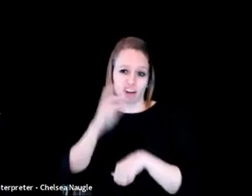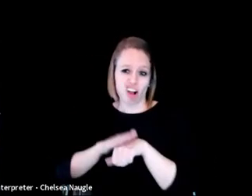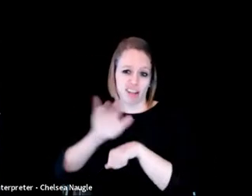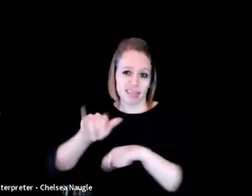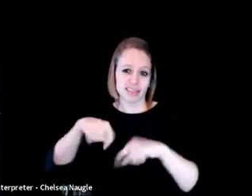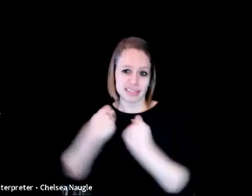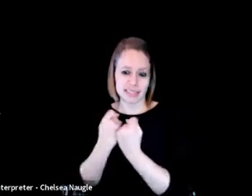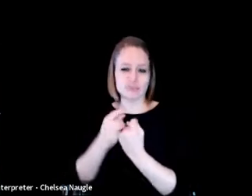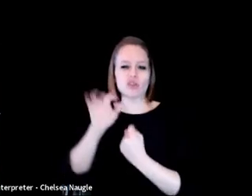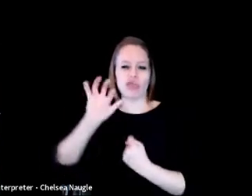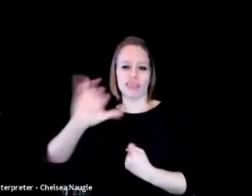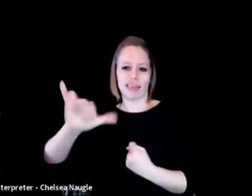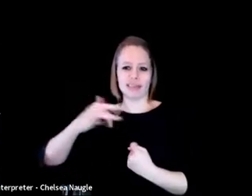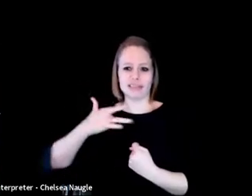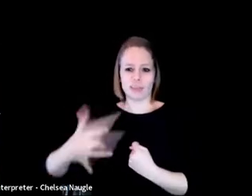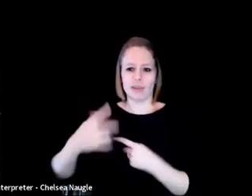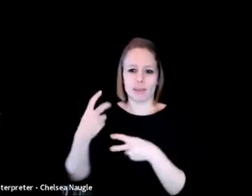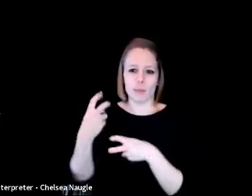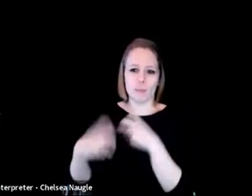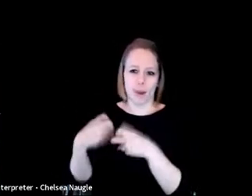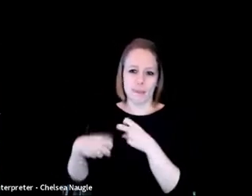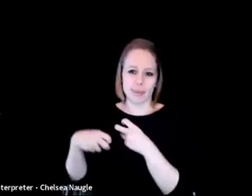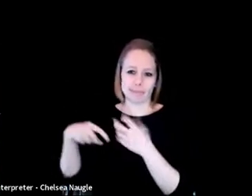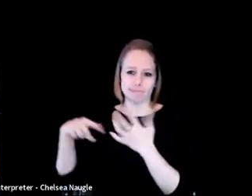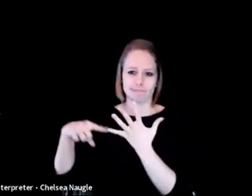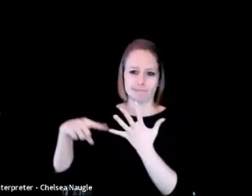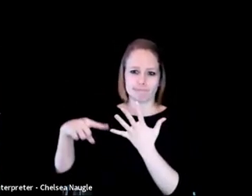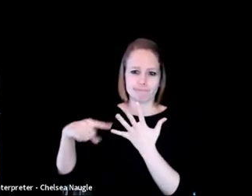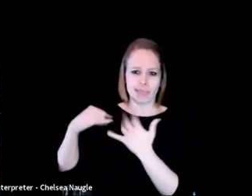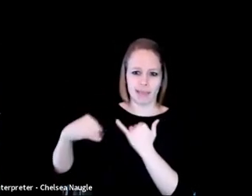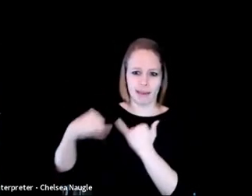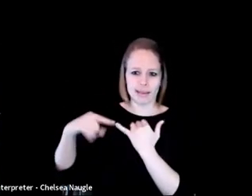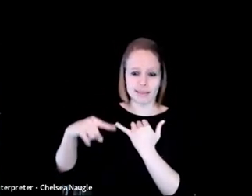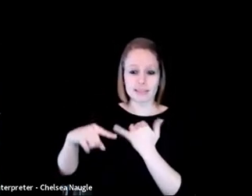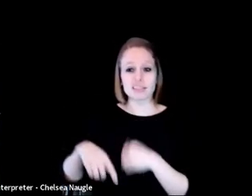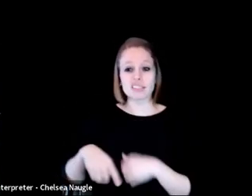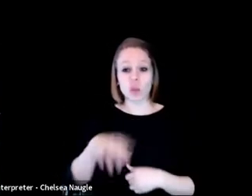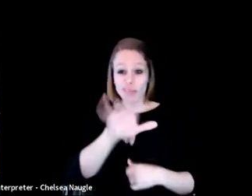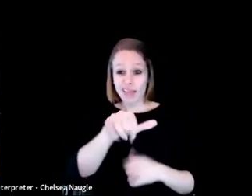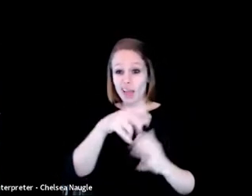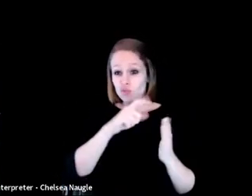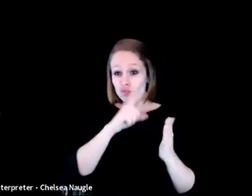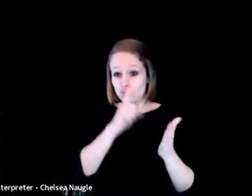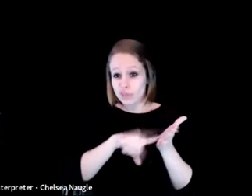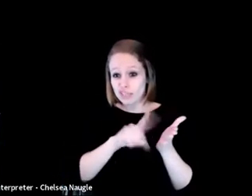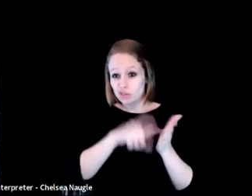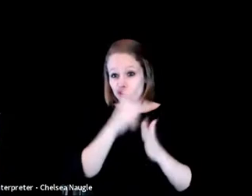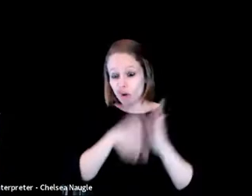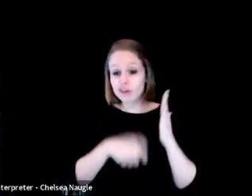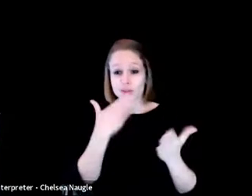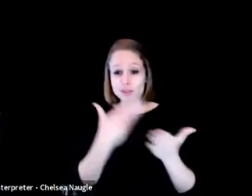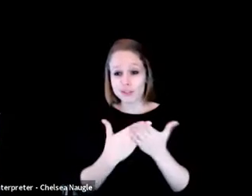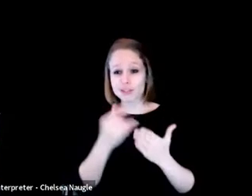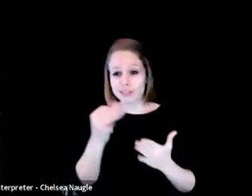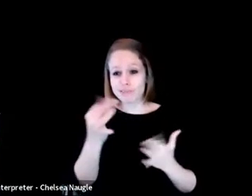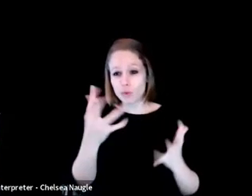So that's an issue. So that's something to keep in mind. It's a good research article if you're into that.